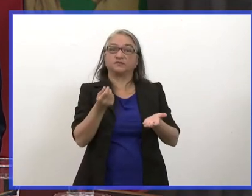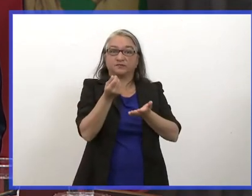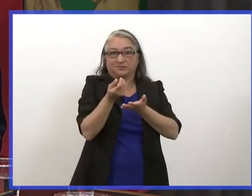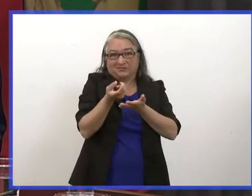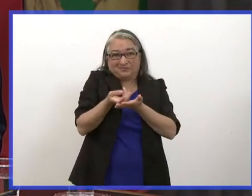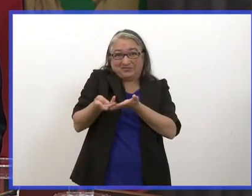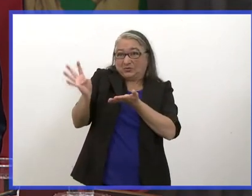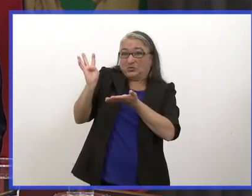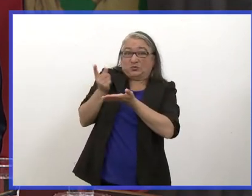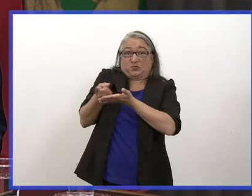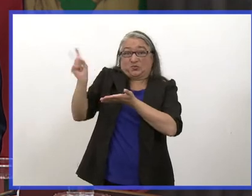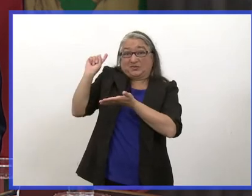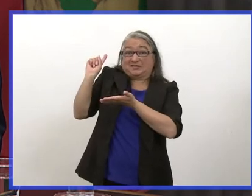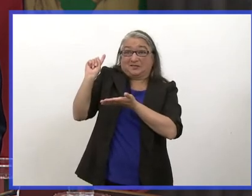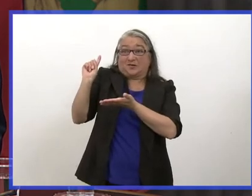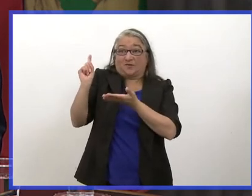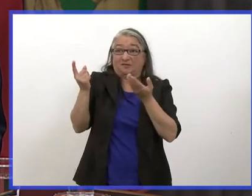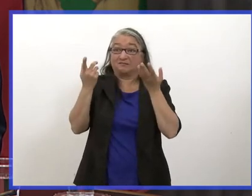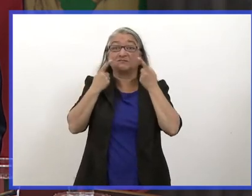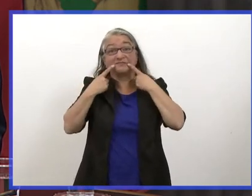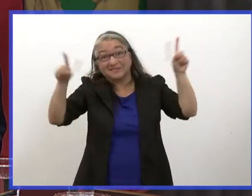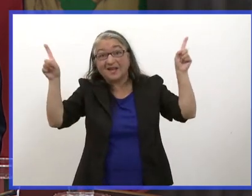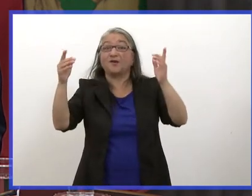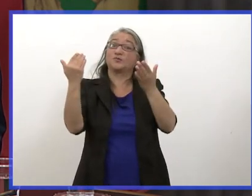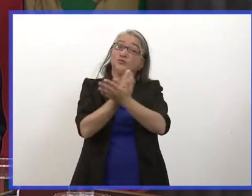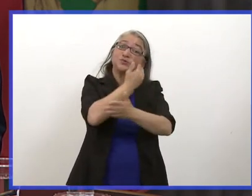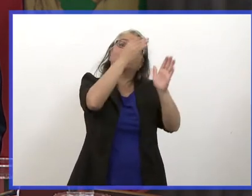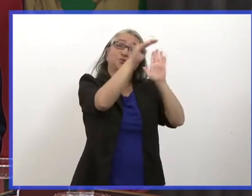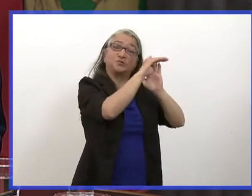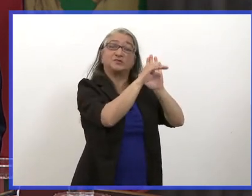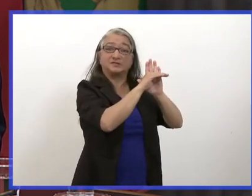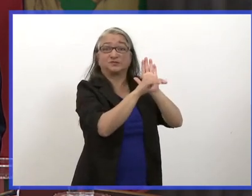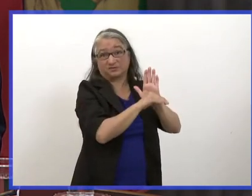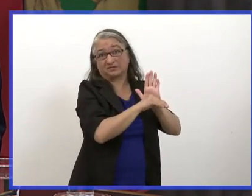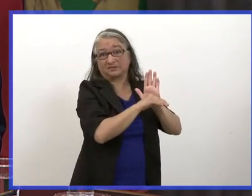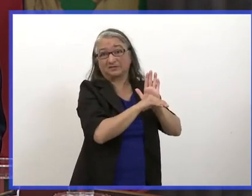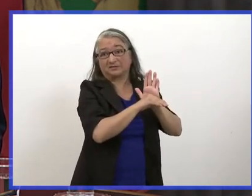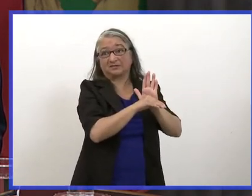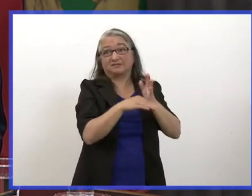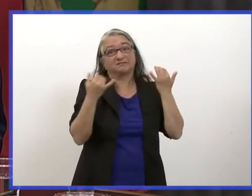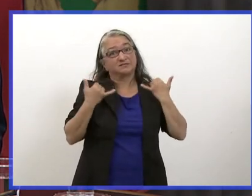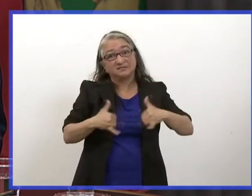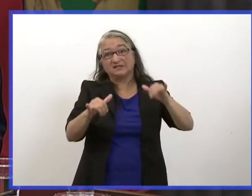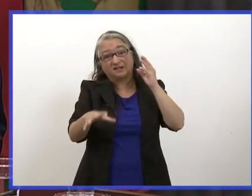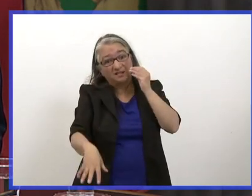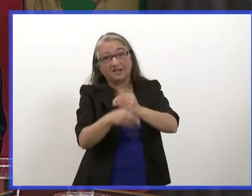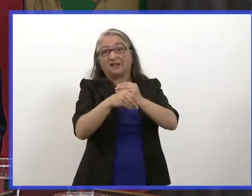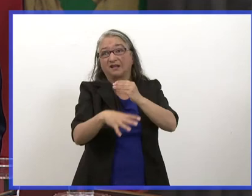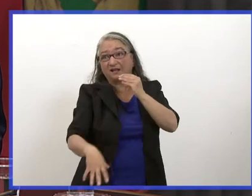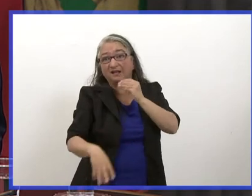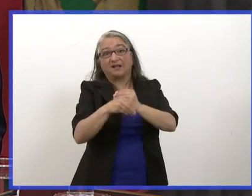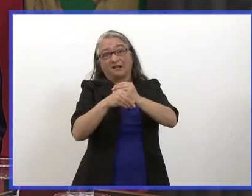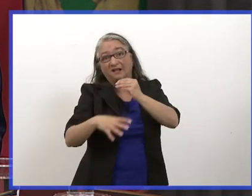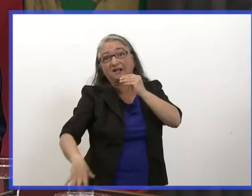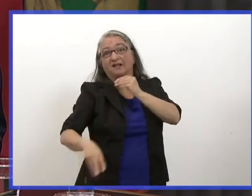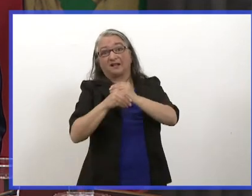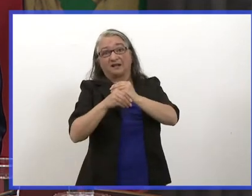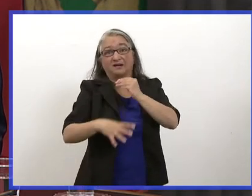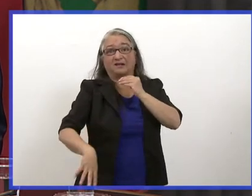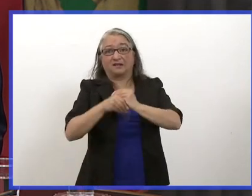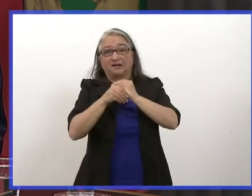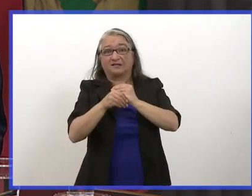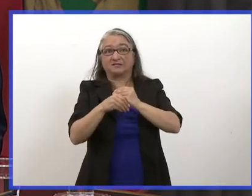country. We've added to those. We've also consistently implemented enforcement